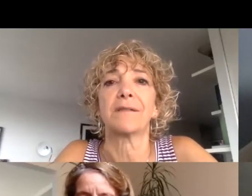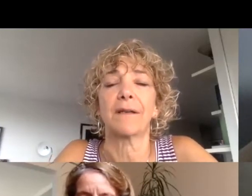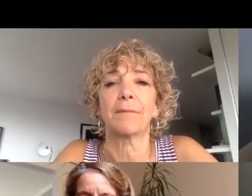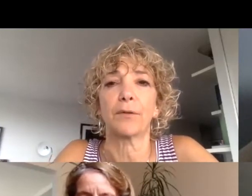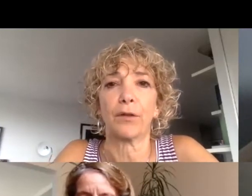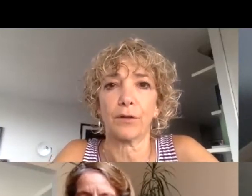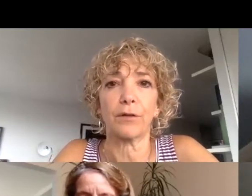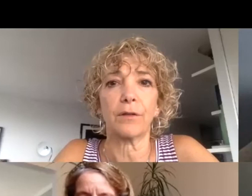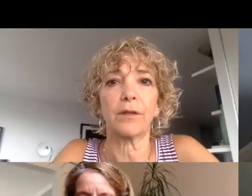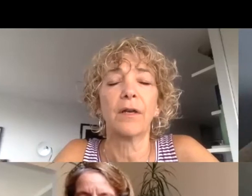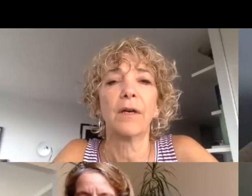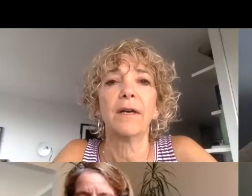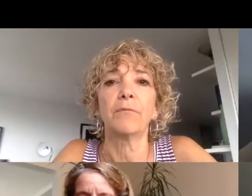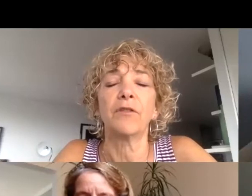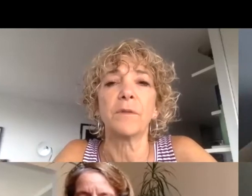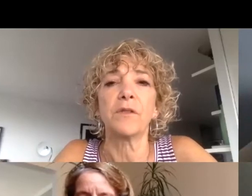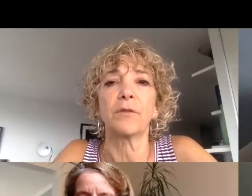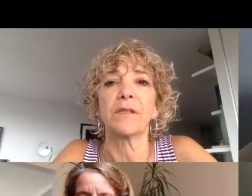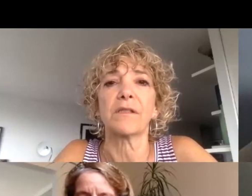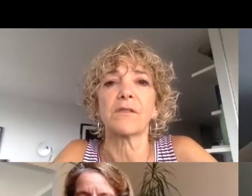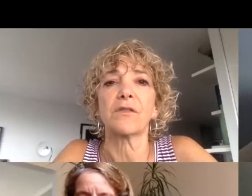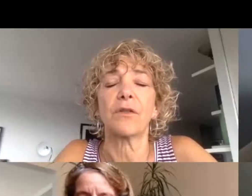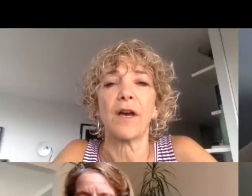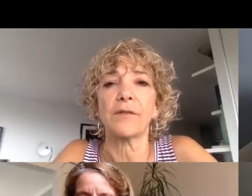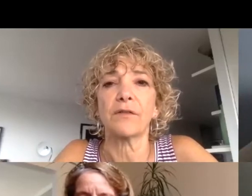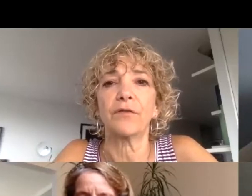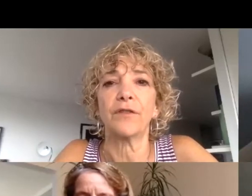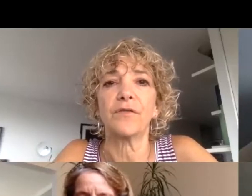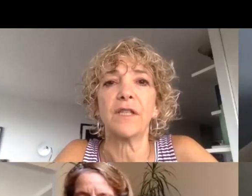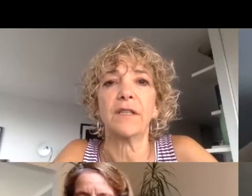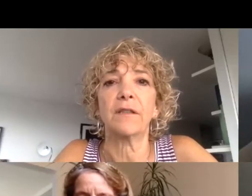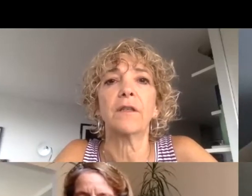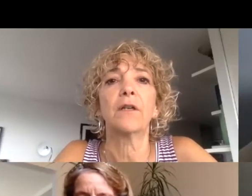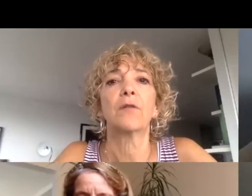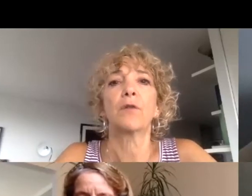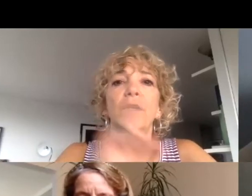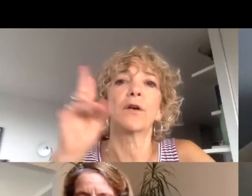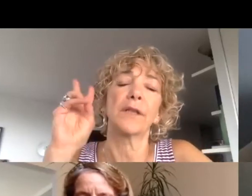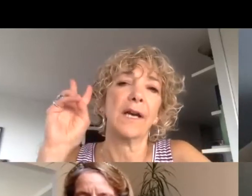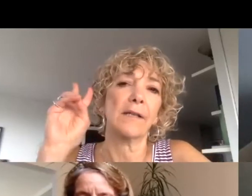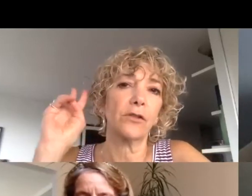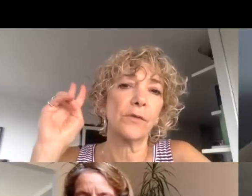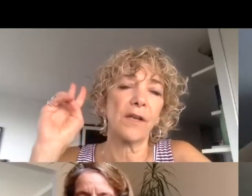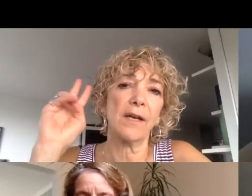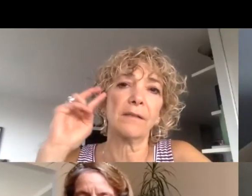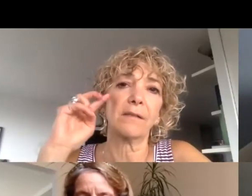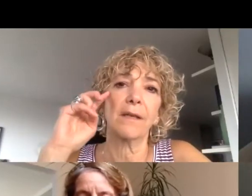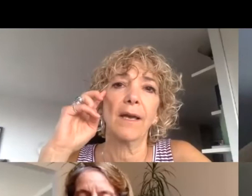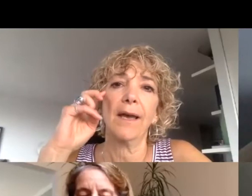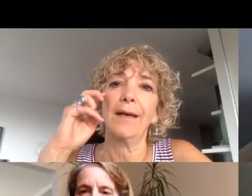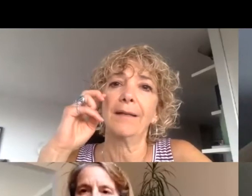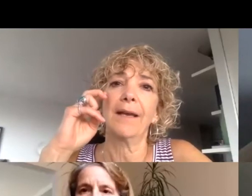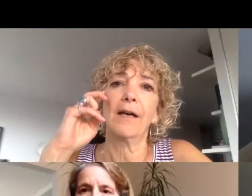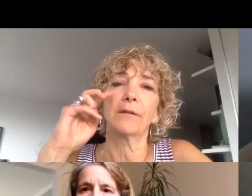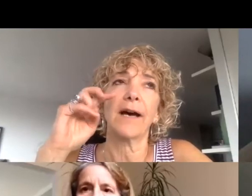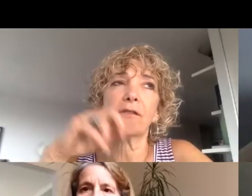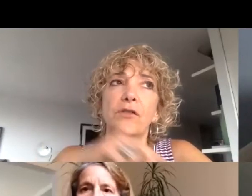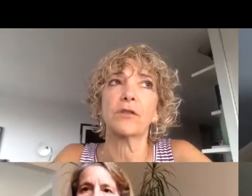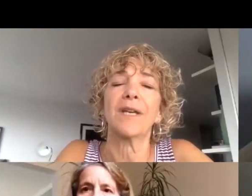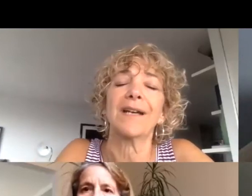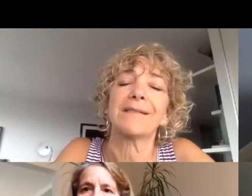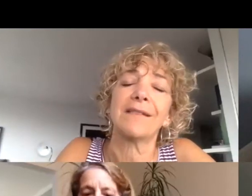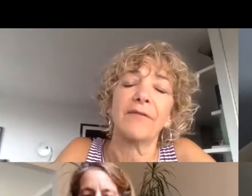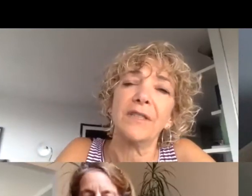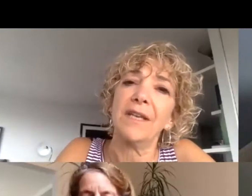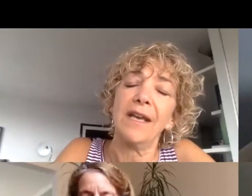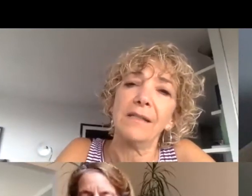every December 3rd. And we've been doing this since 2015, where we only had 2 sites. And now last